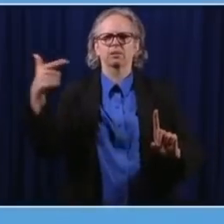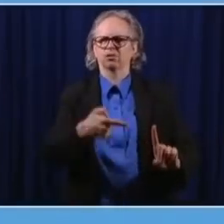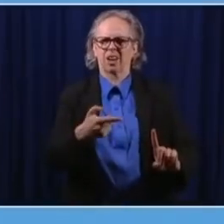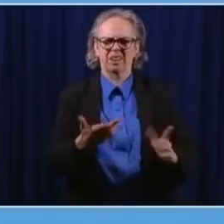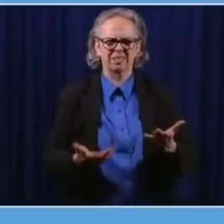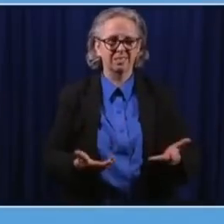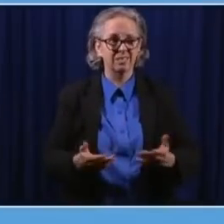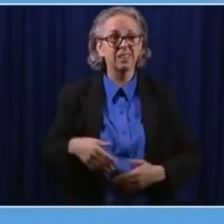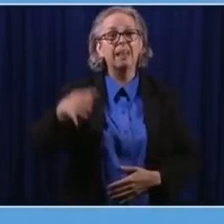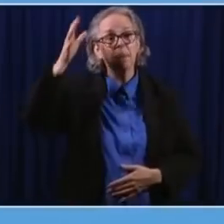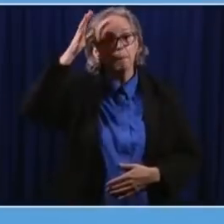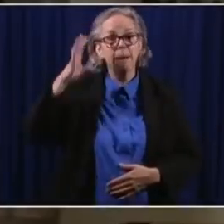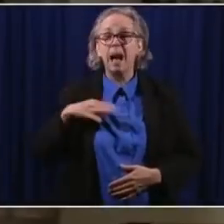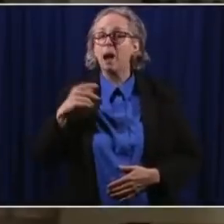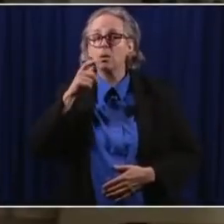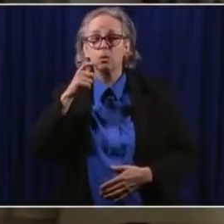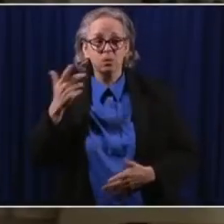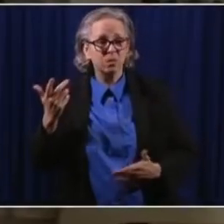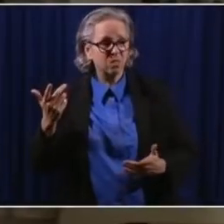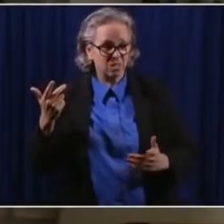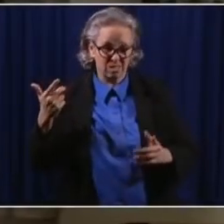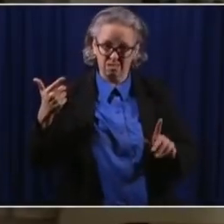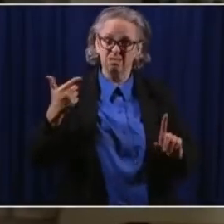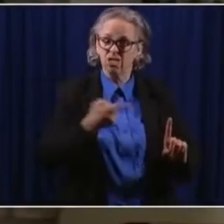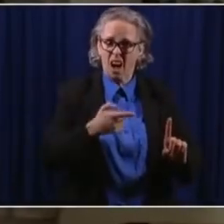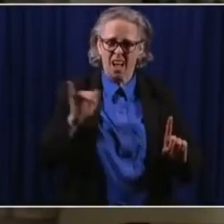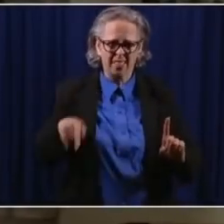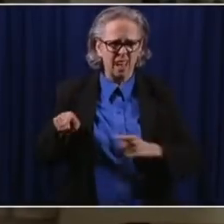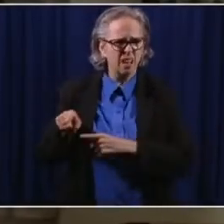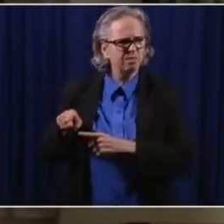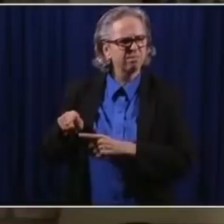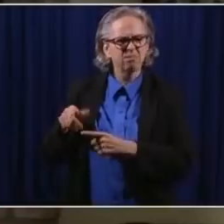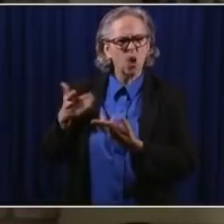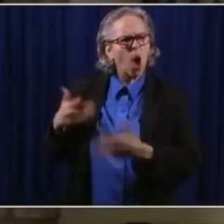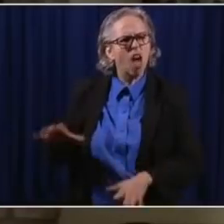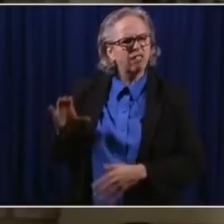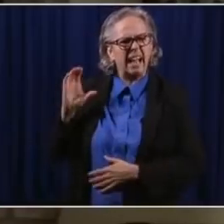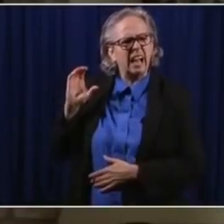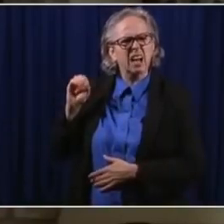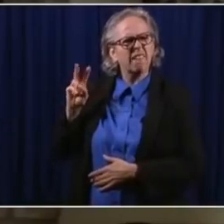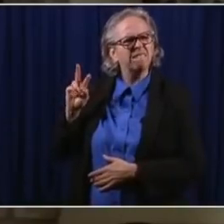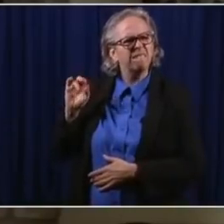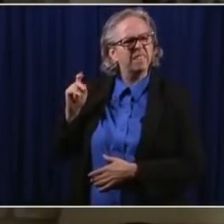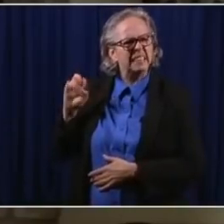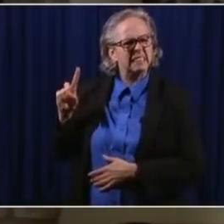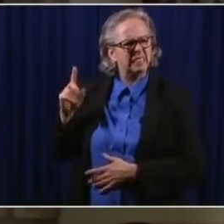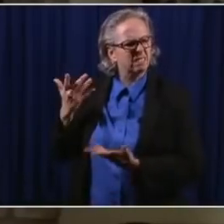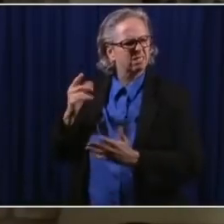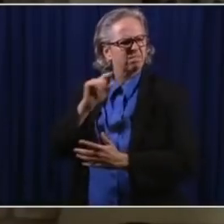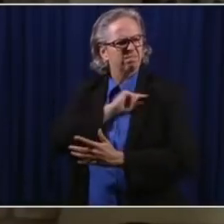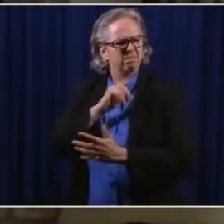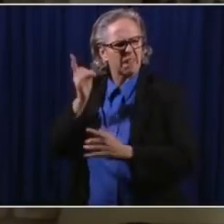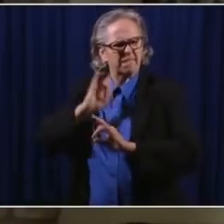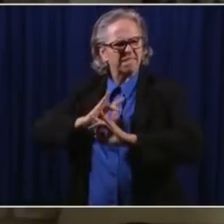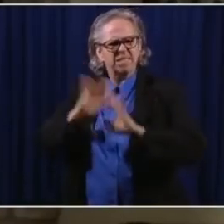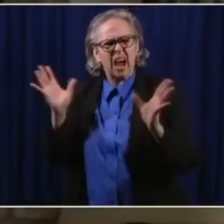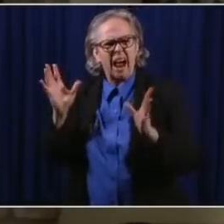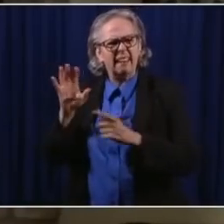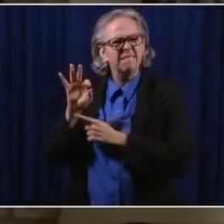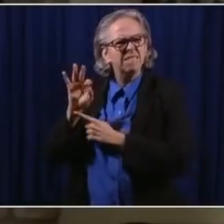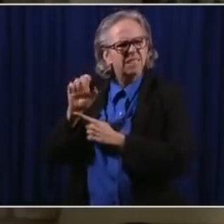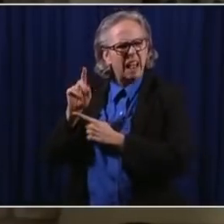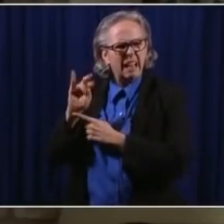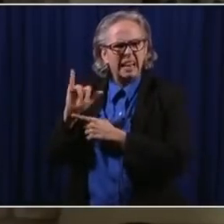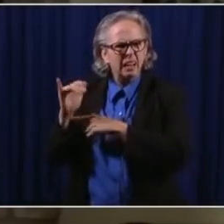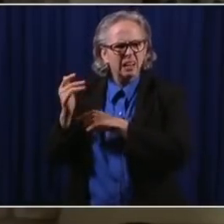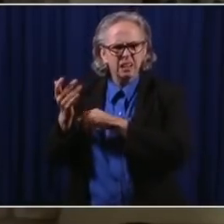violent felony in the past, meaning that obviously he was legally prohibited from having a gun, yet he had the gun nonetheless.